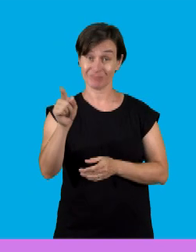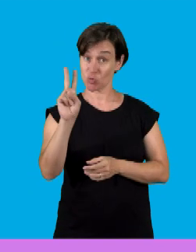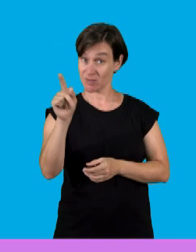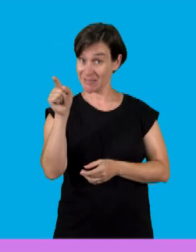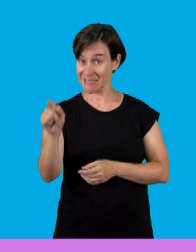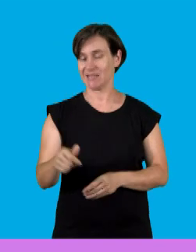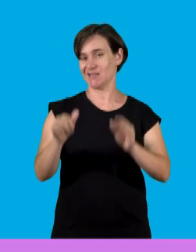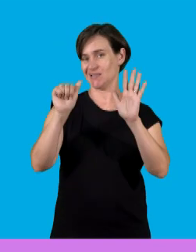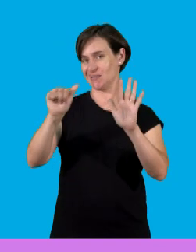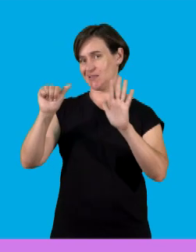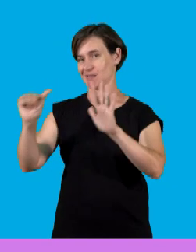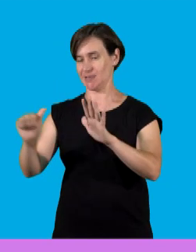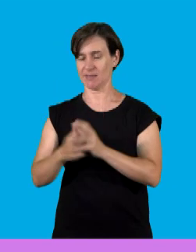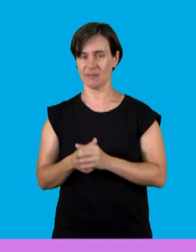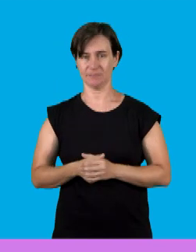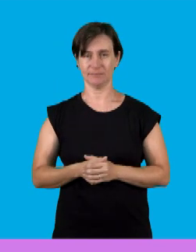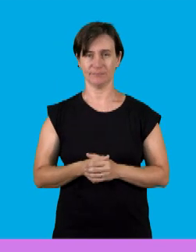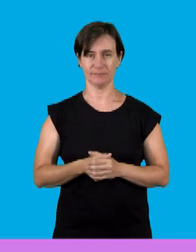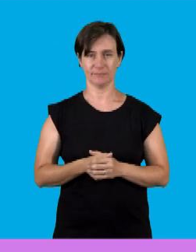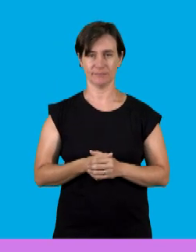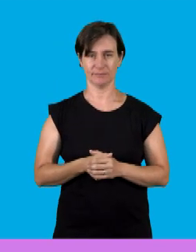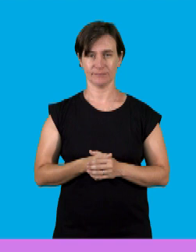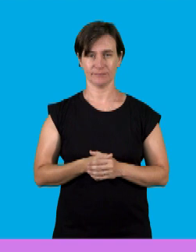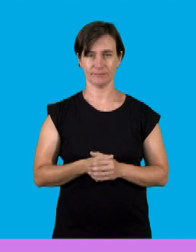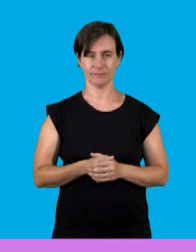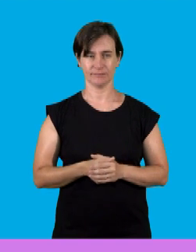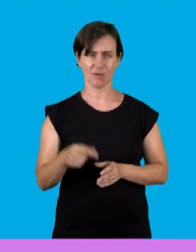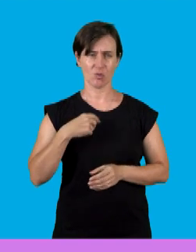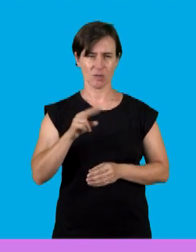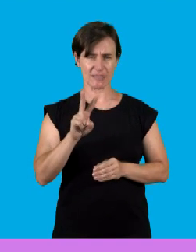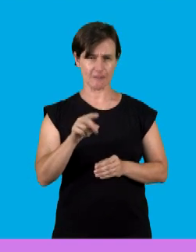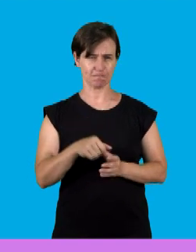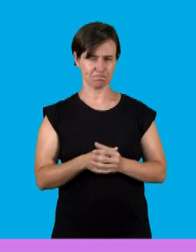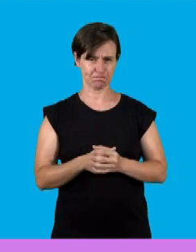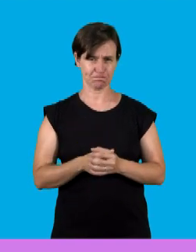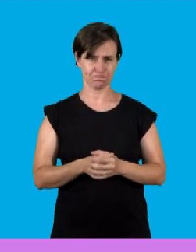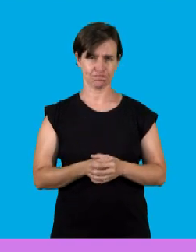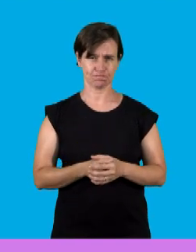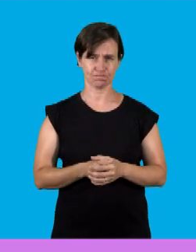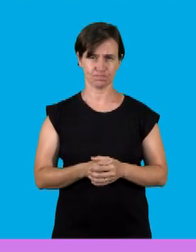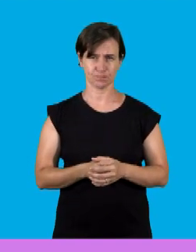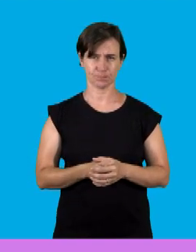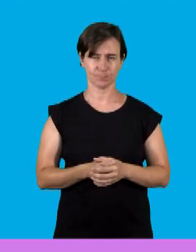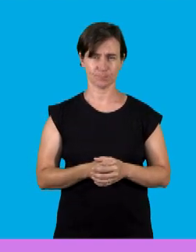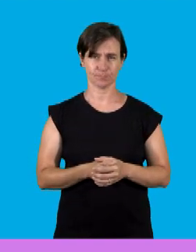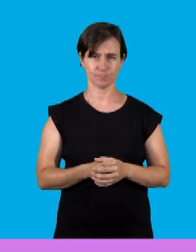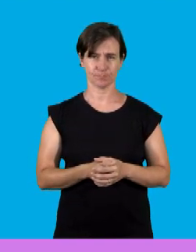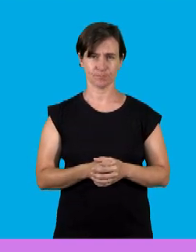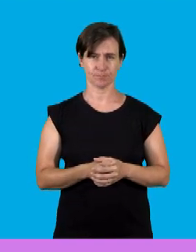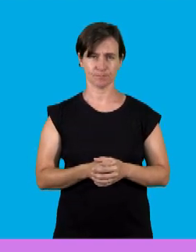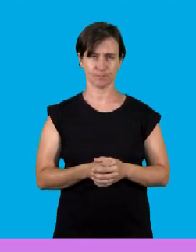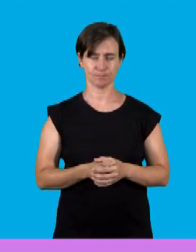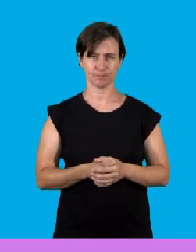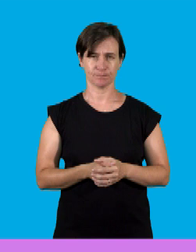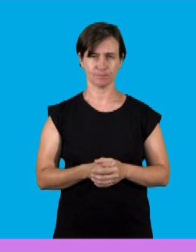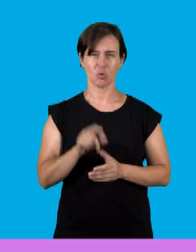we see he's 66 years old, right? Okay, so 66 years old. So